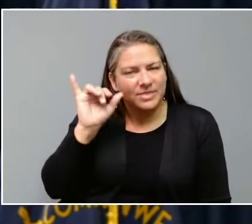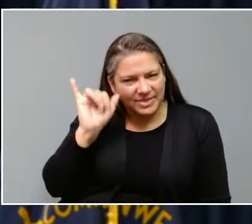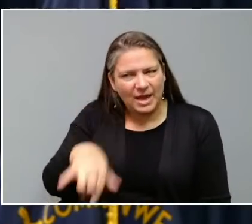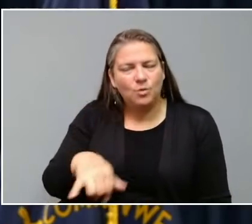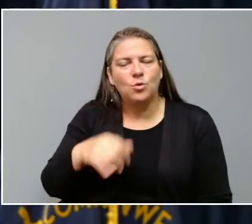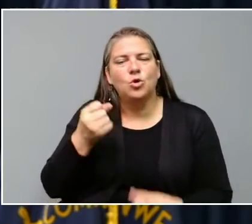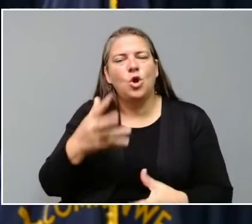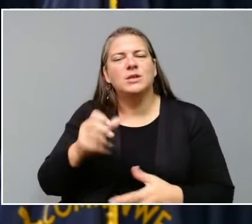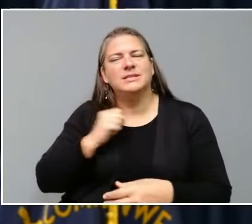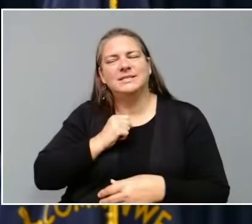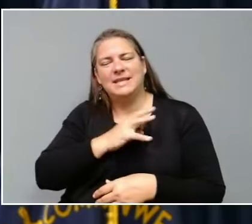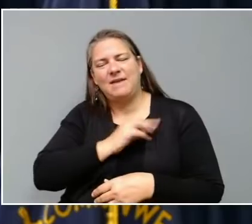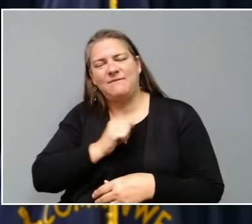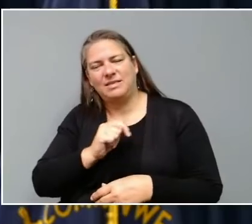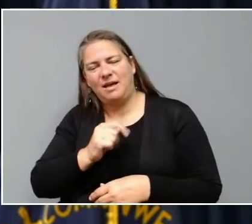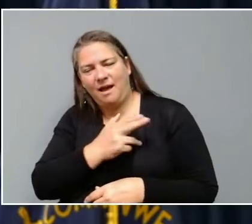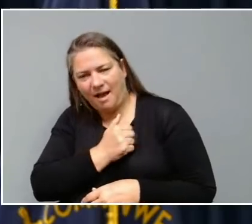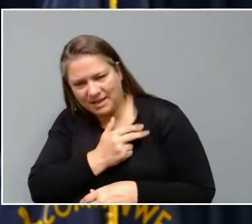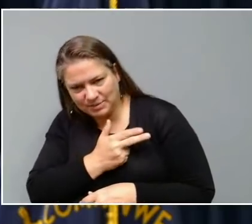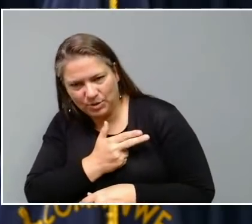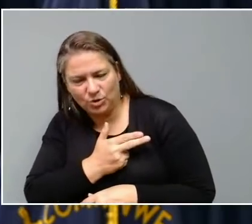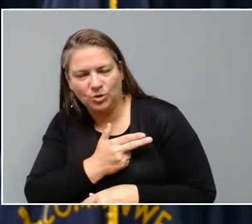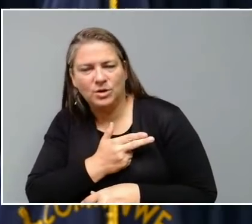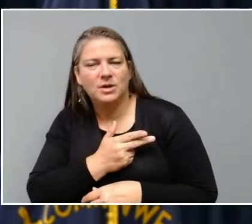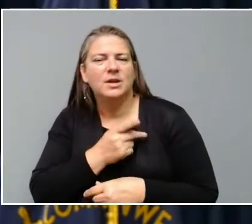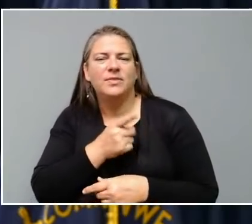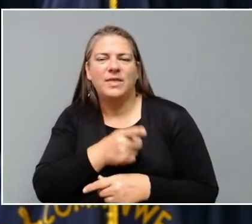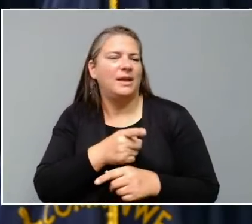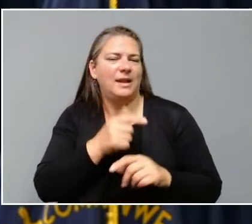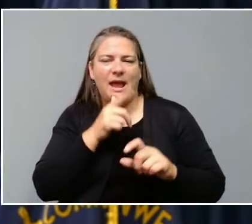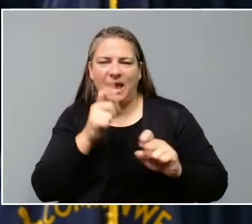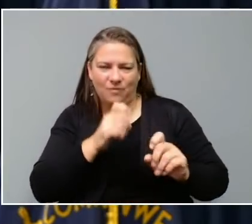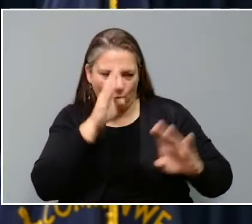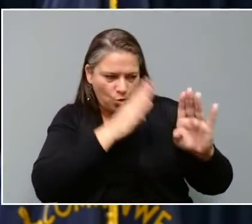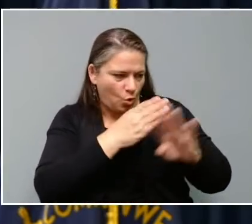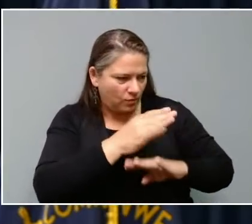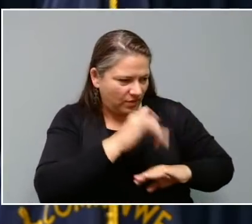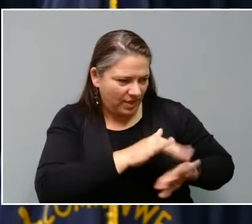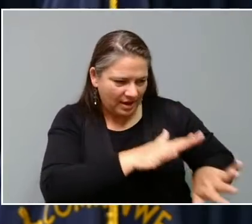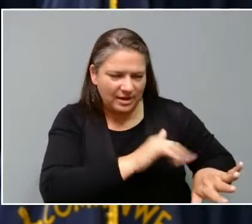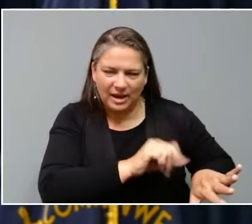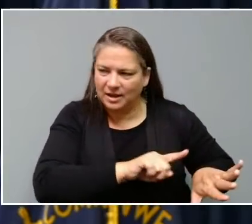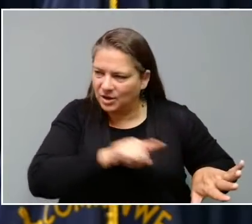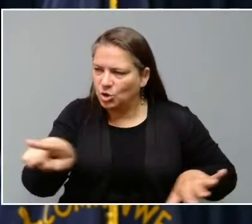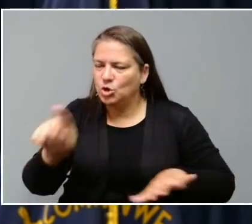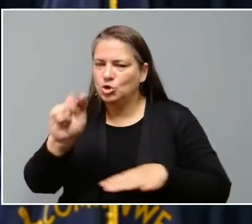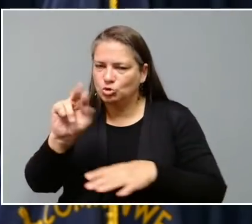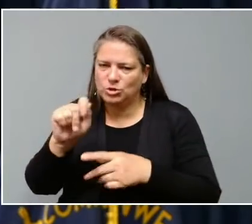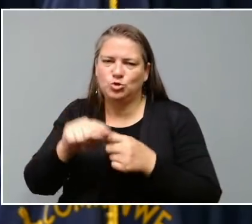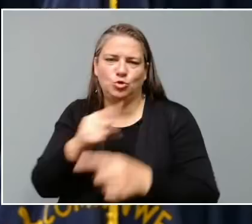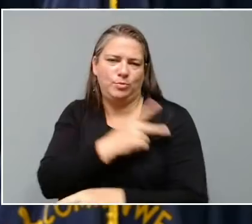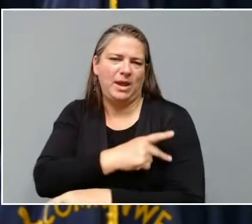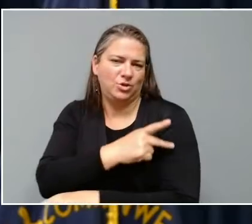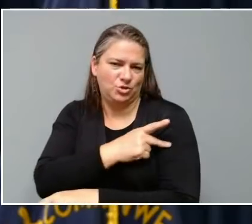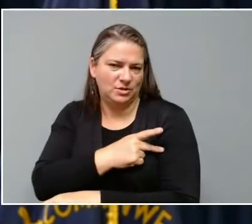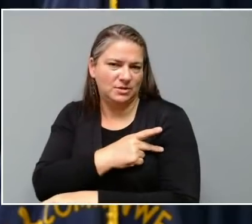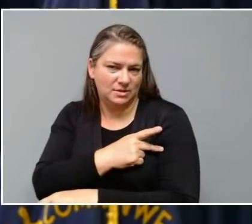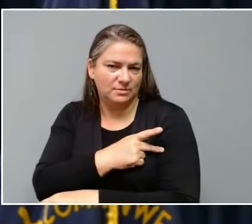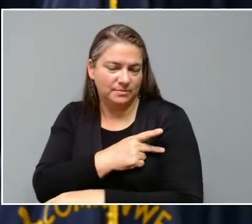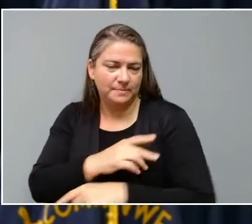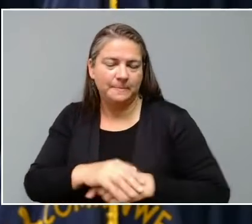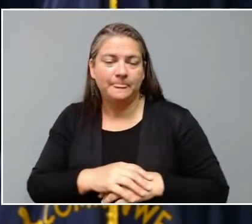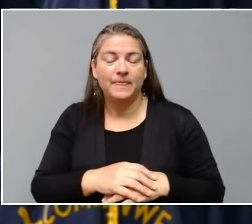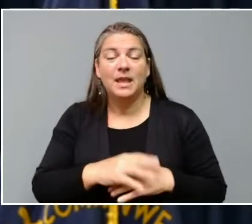at hospitals that won't be doing that, but can be treating patients directly. And finally, this is also new